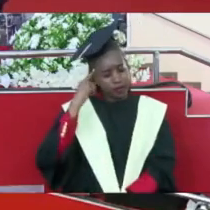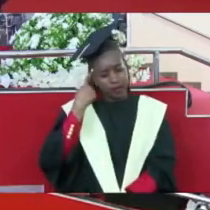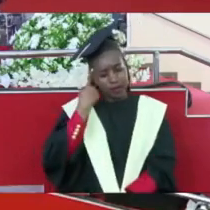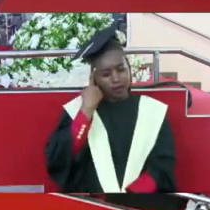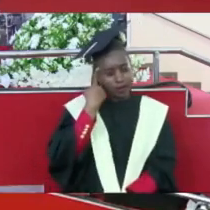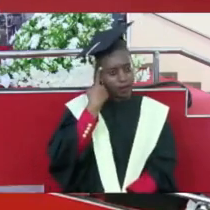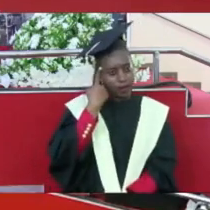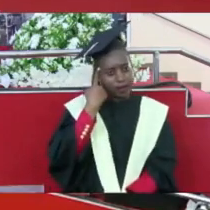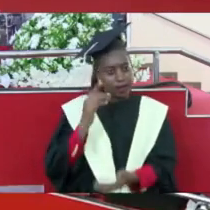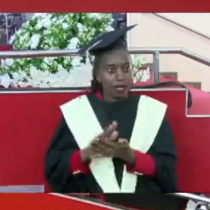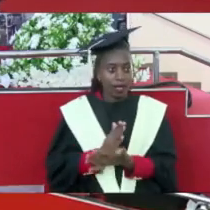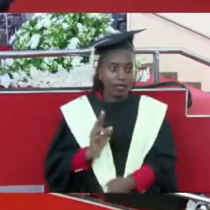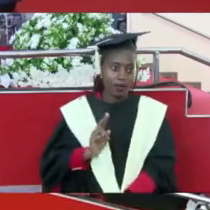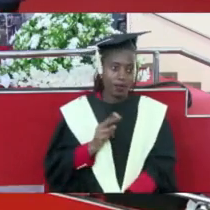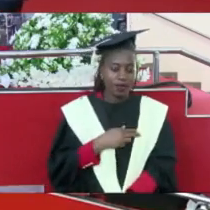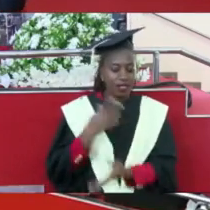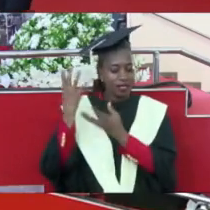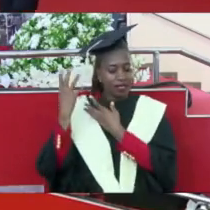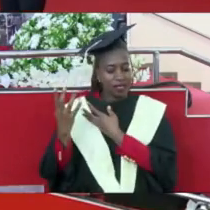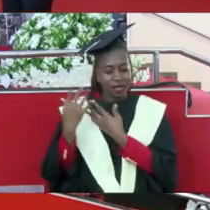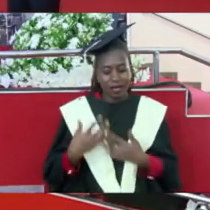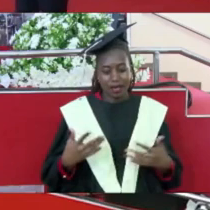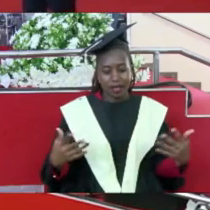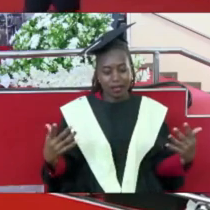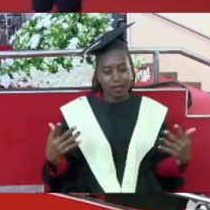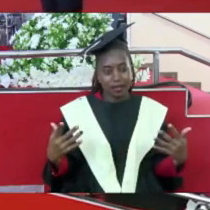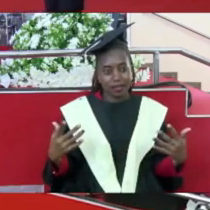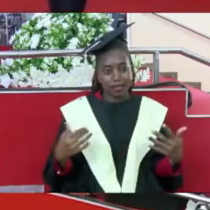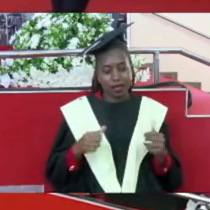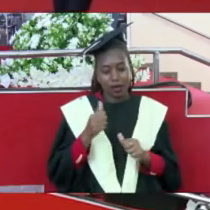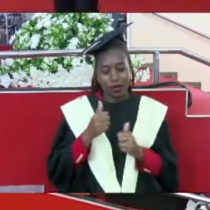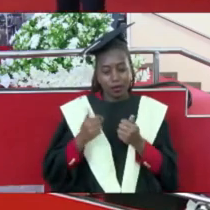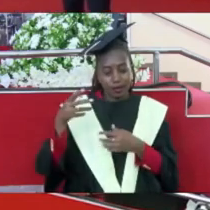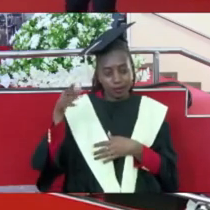there are some of us that carry things that God ought to have killed